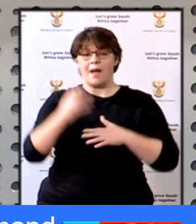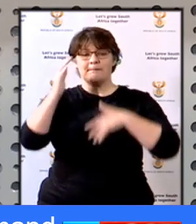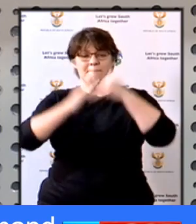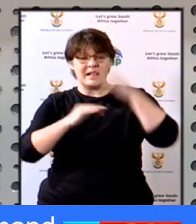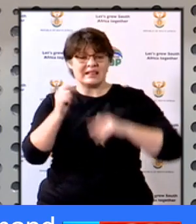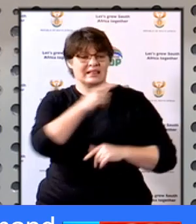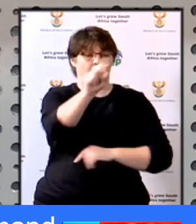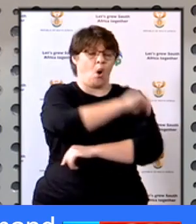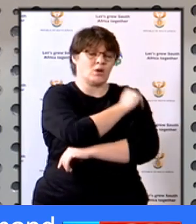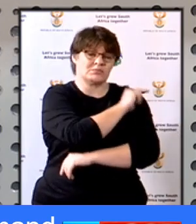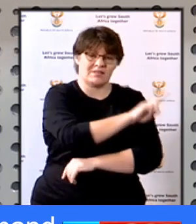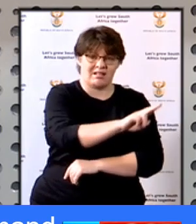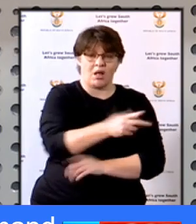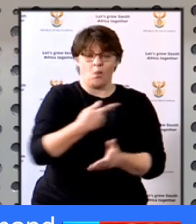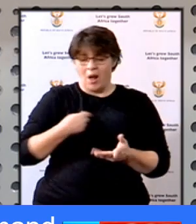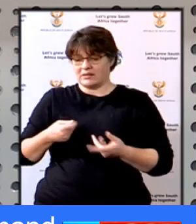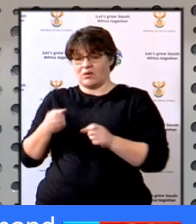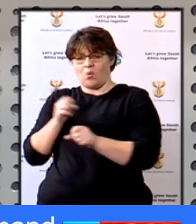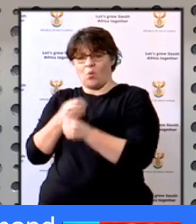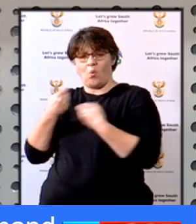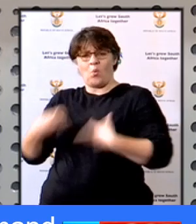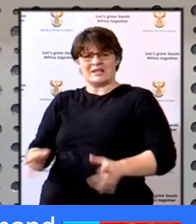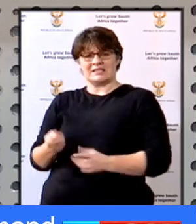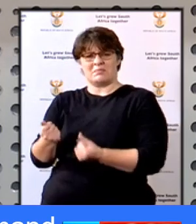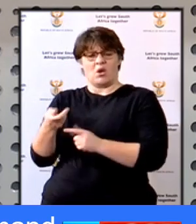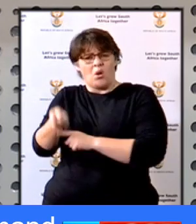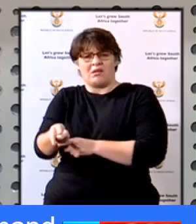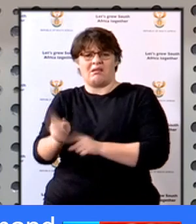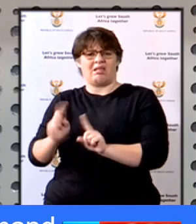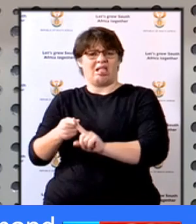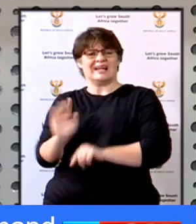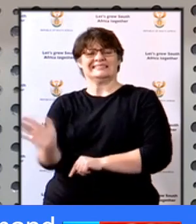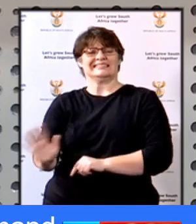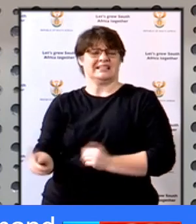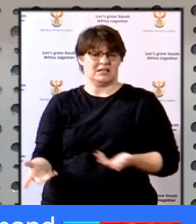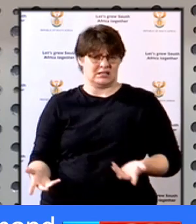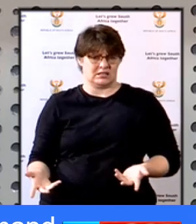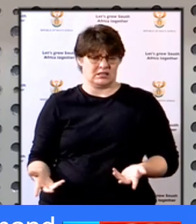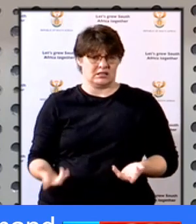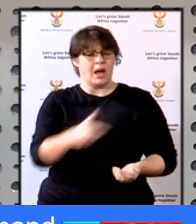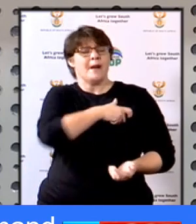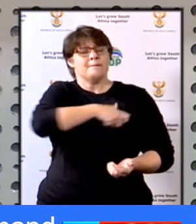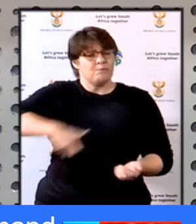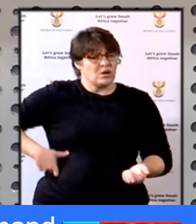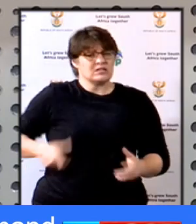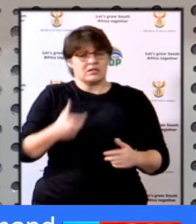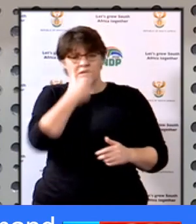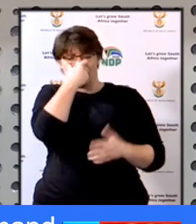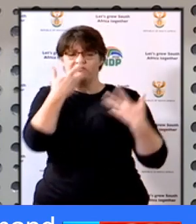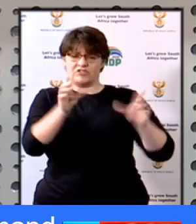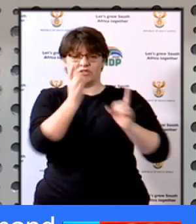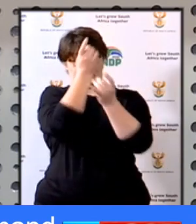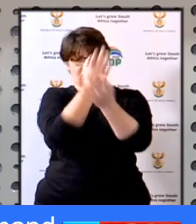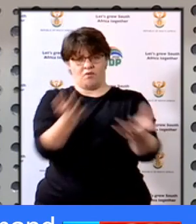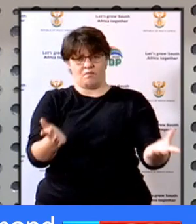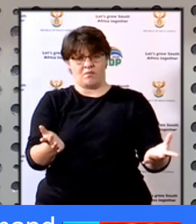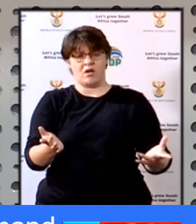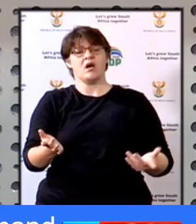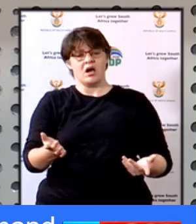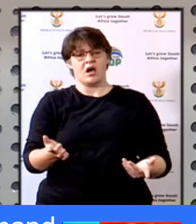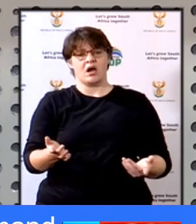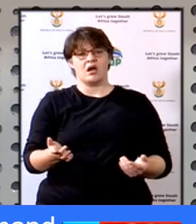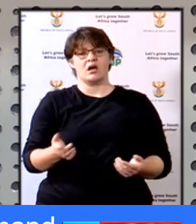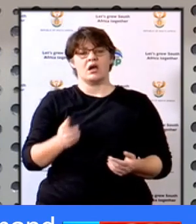up the hospital capabilities and the systems in hospitals. The president mentioned a major